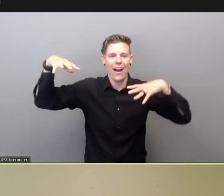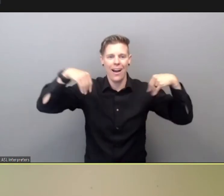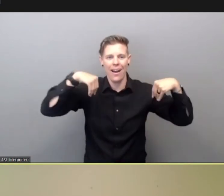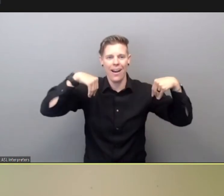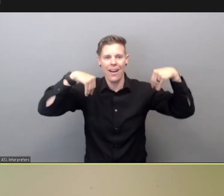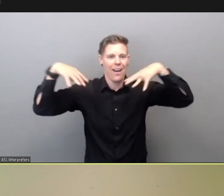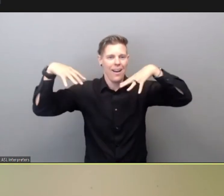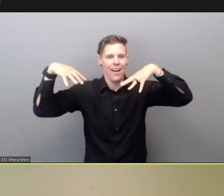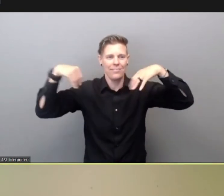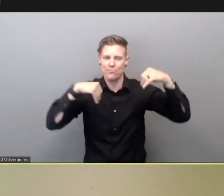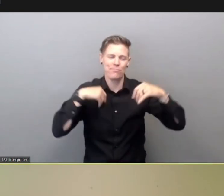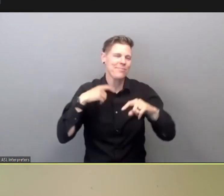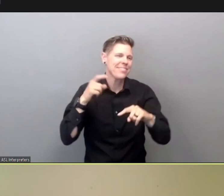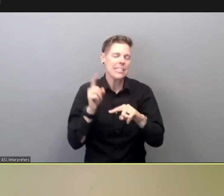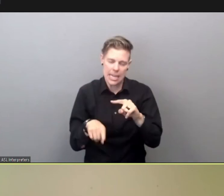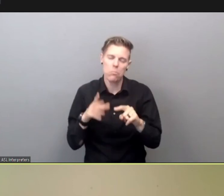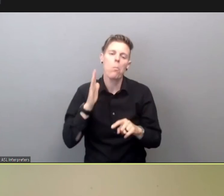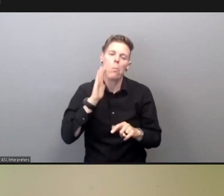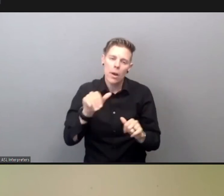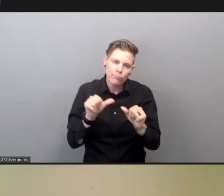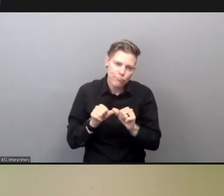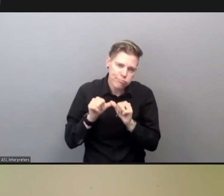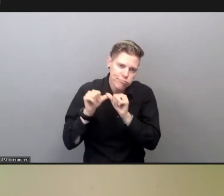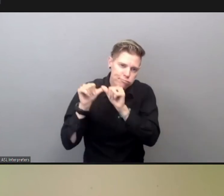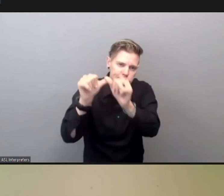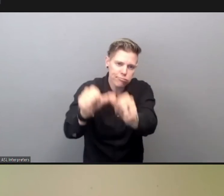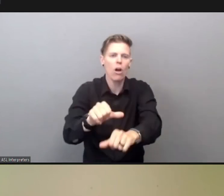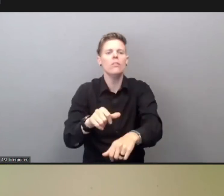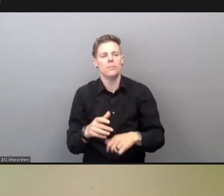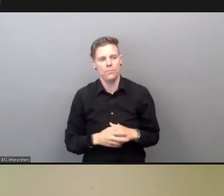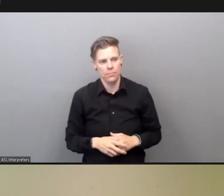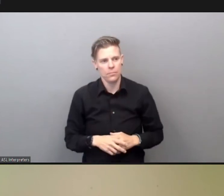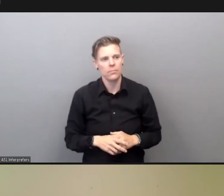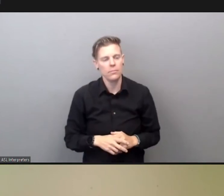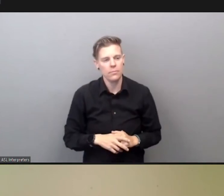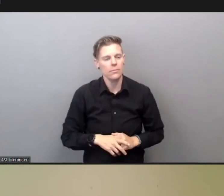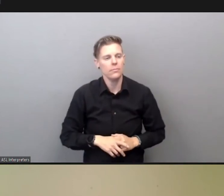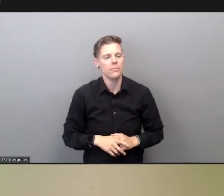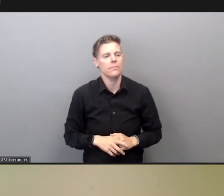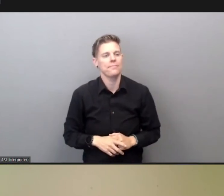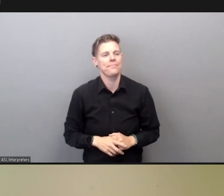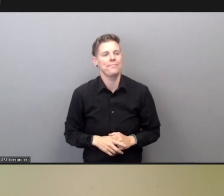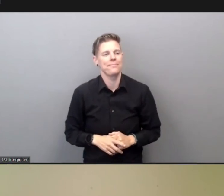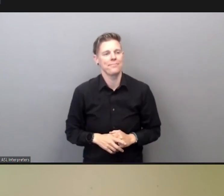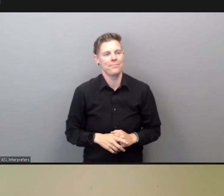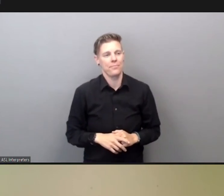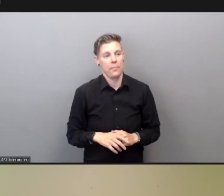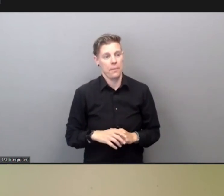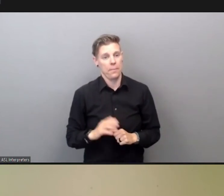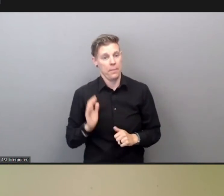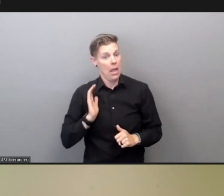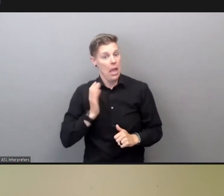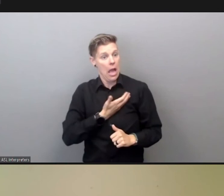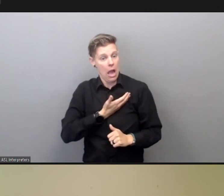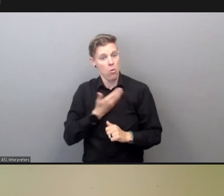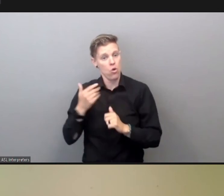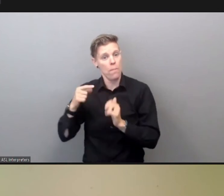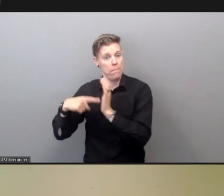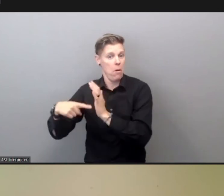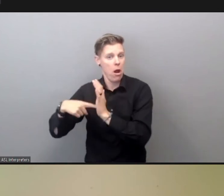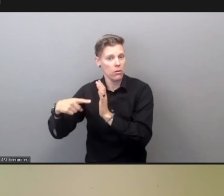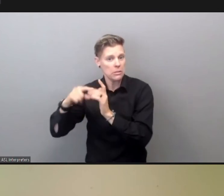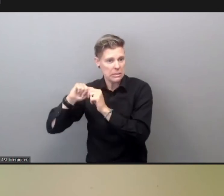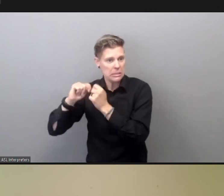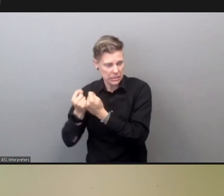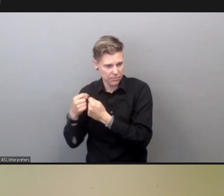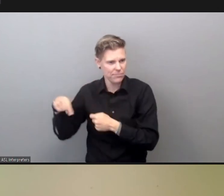By the way, we had a long discussion about this at modeling team, like a very long discussion about that exact question yesterday with some